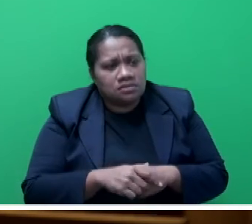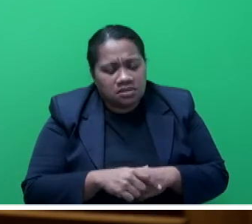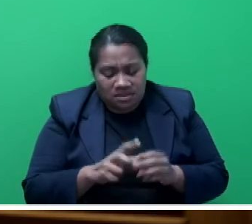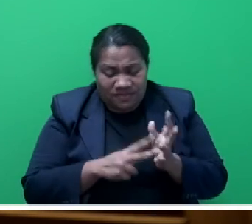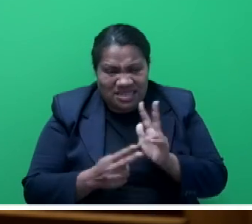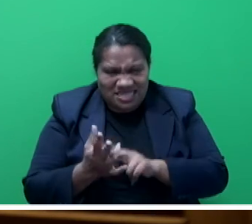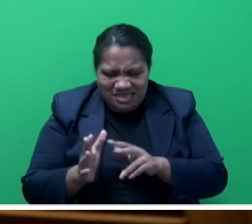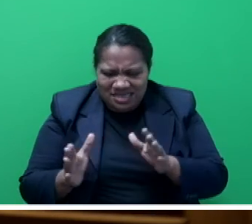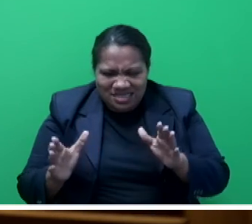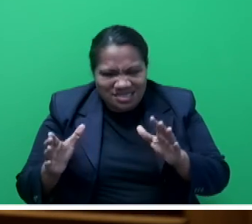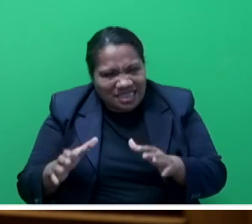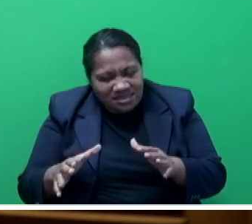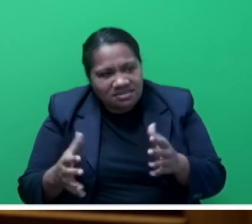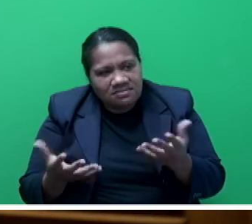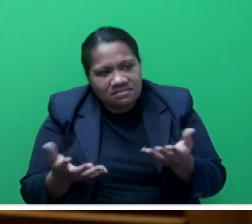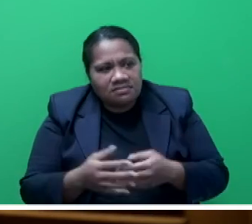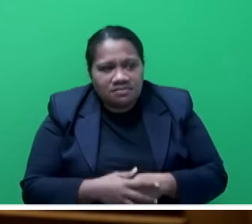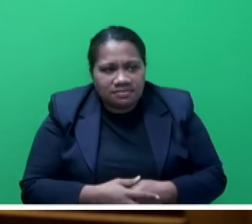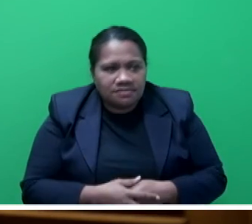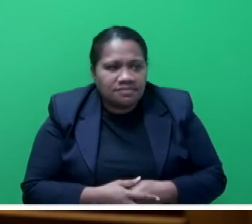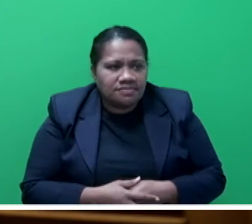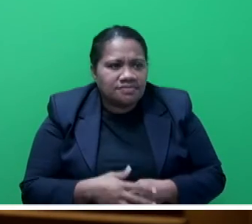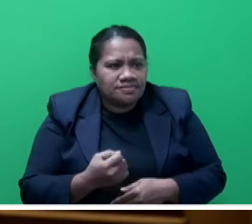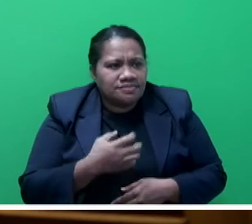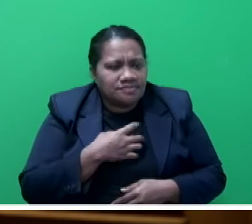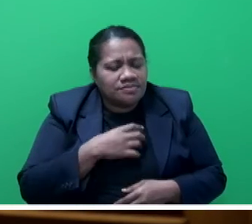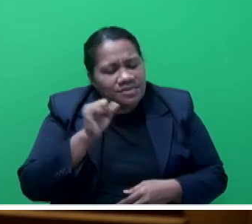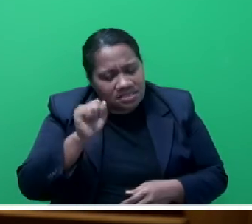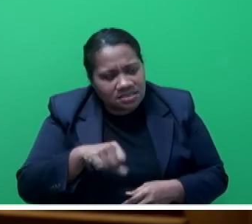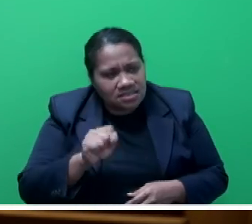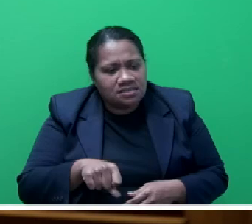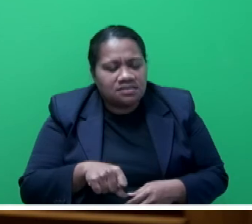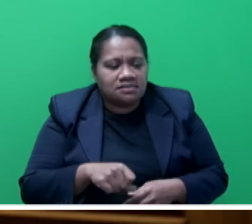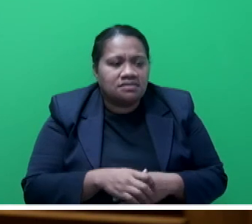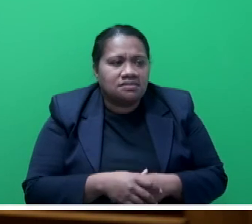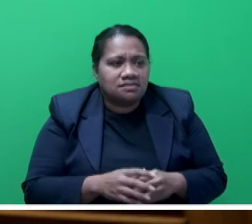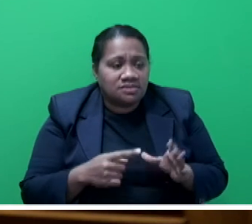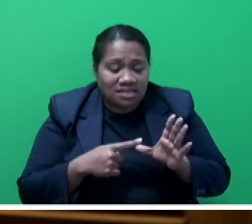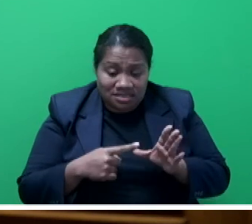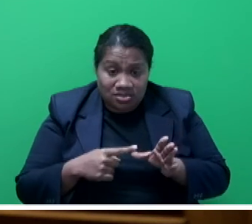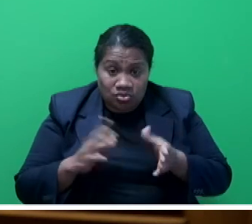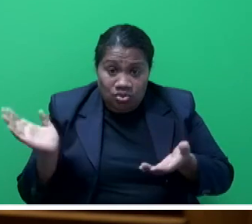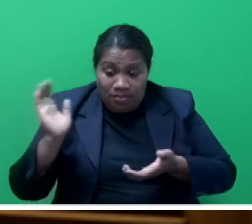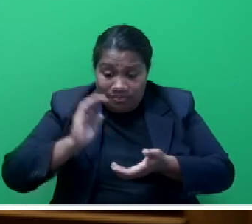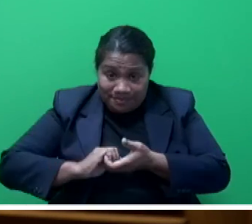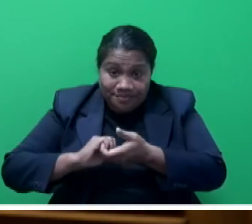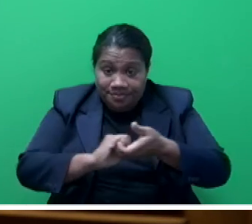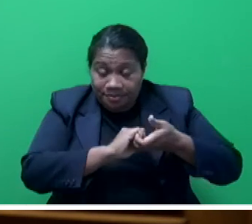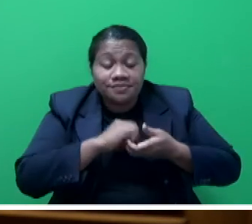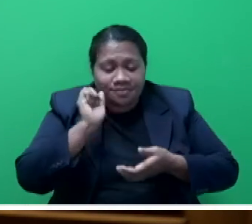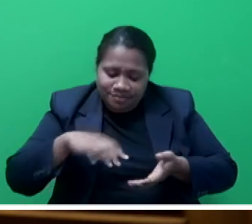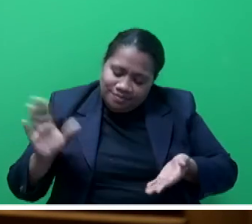etc., there are a whole lot of cooperatives that have a whole lot more. But yes, you answer to collaboration, we collaborate with all the